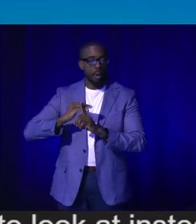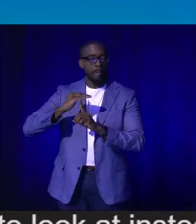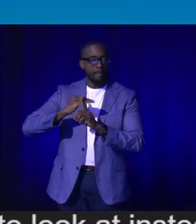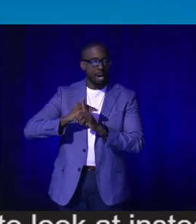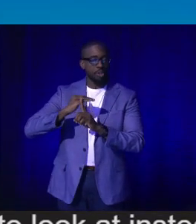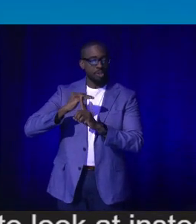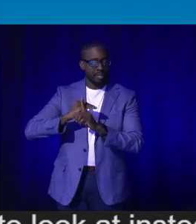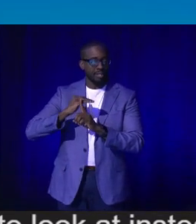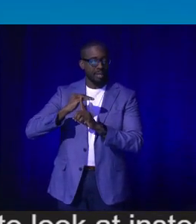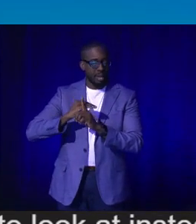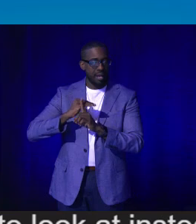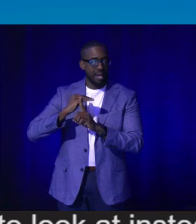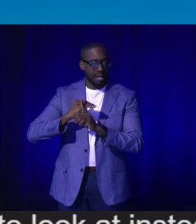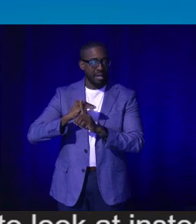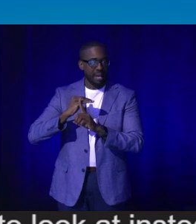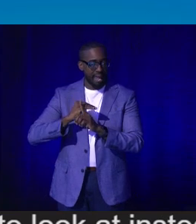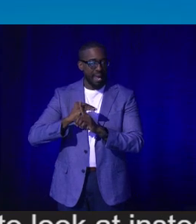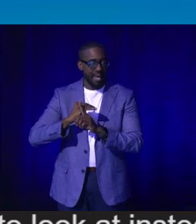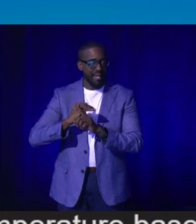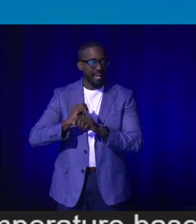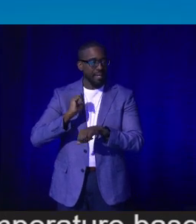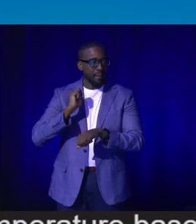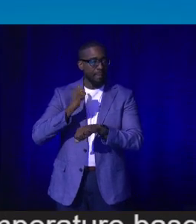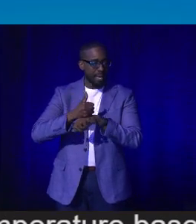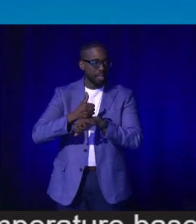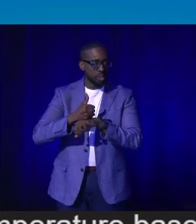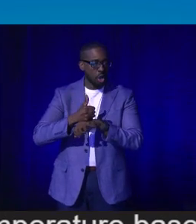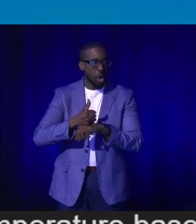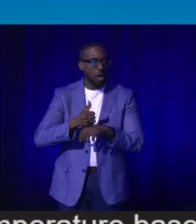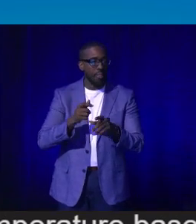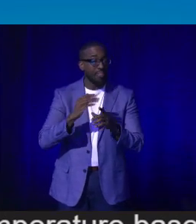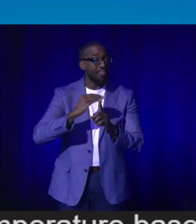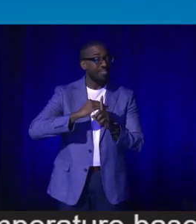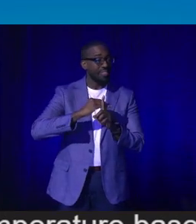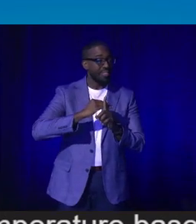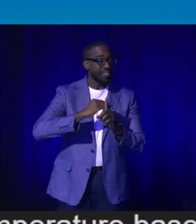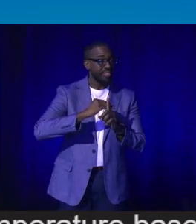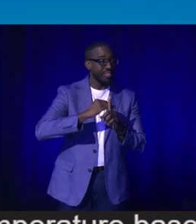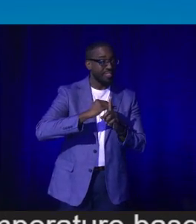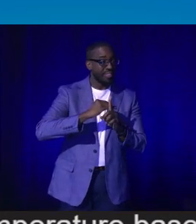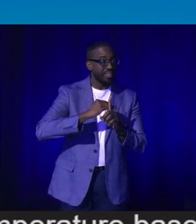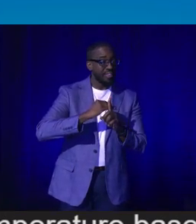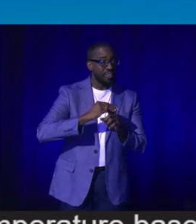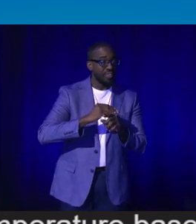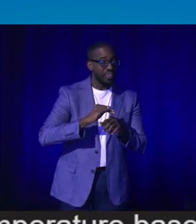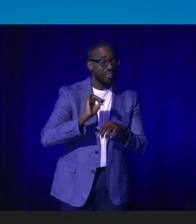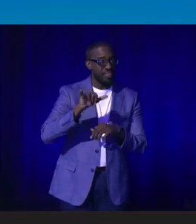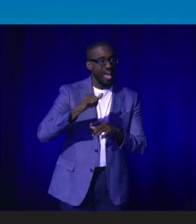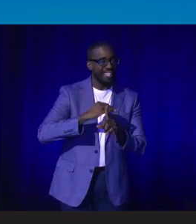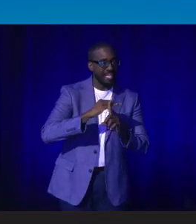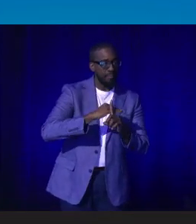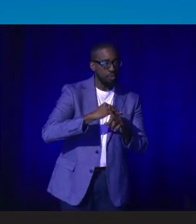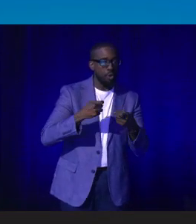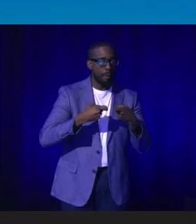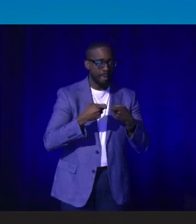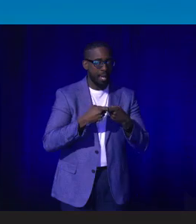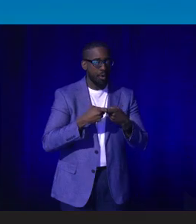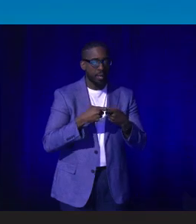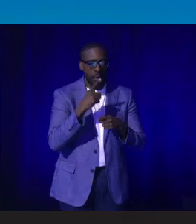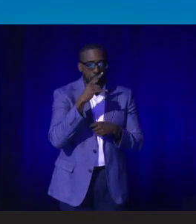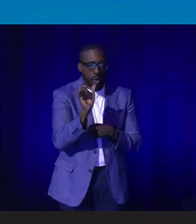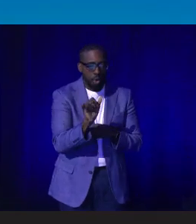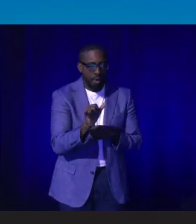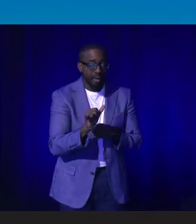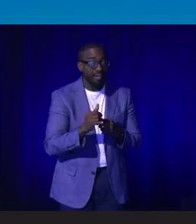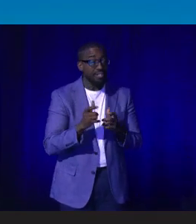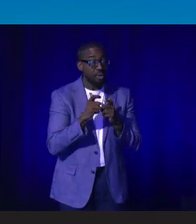be? Yeah. So it's a big question, and also how would we practically apply modulating temperature to a